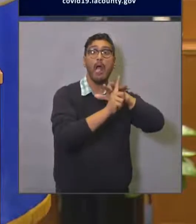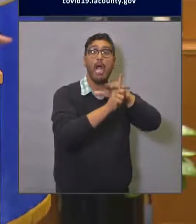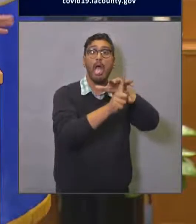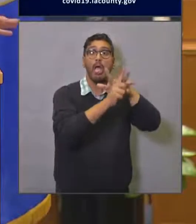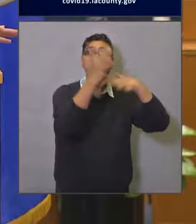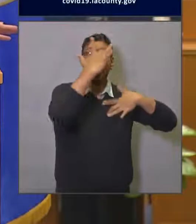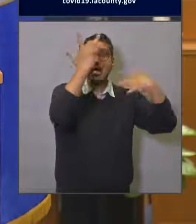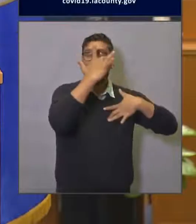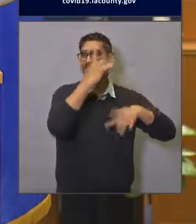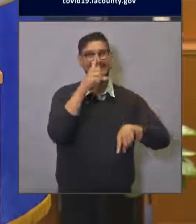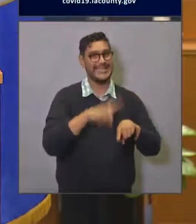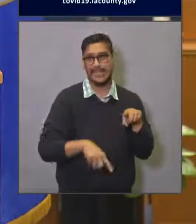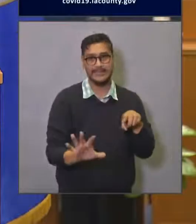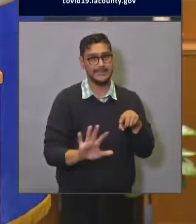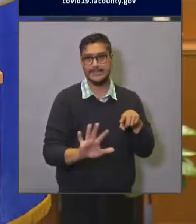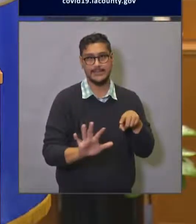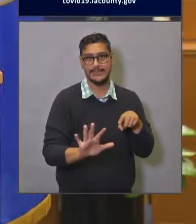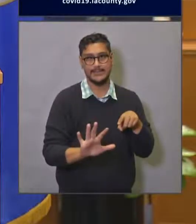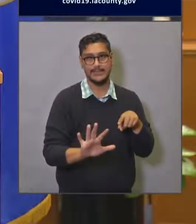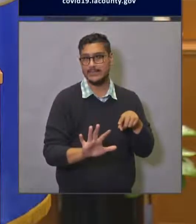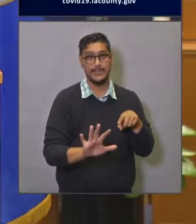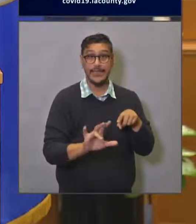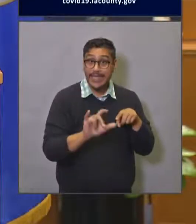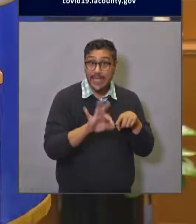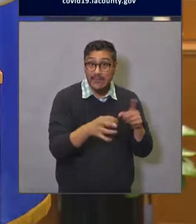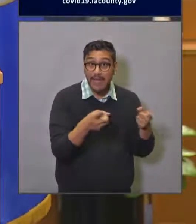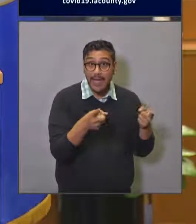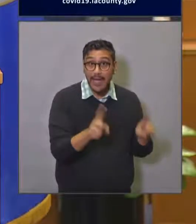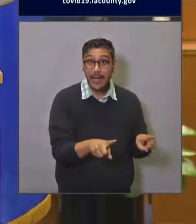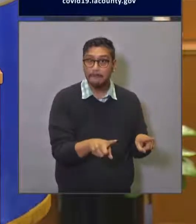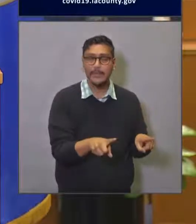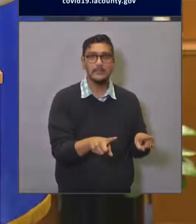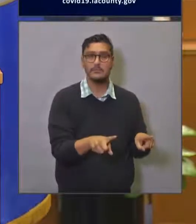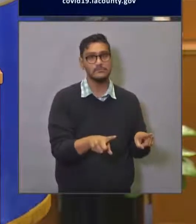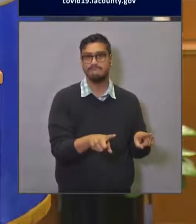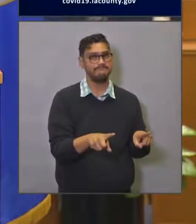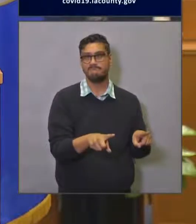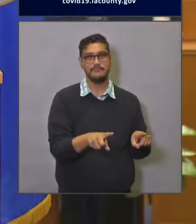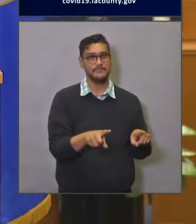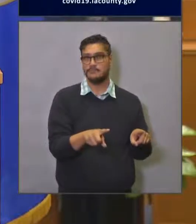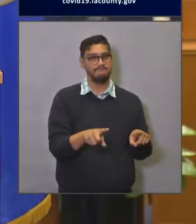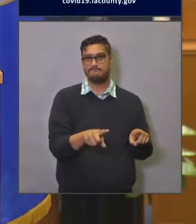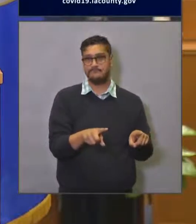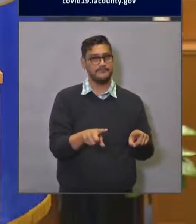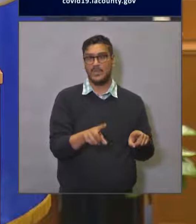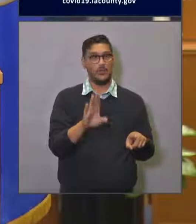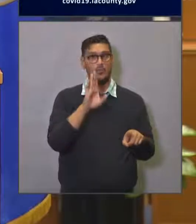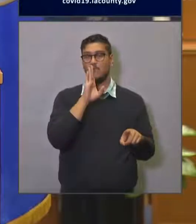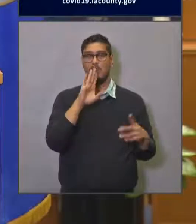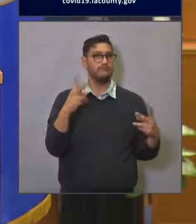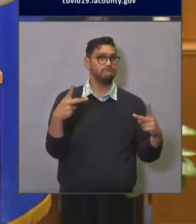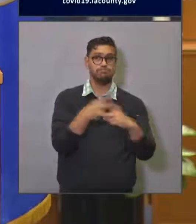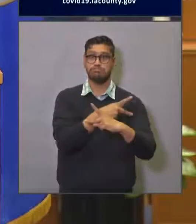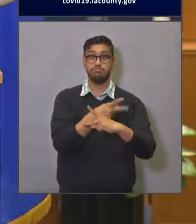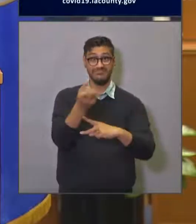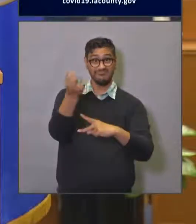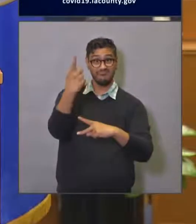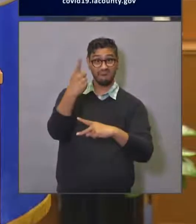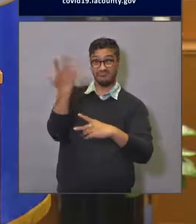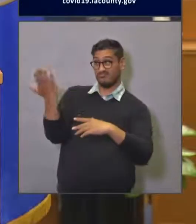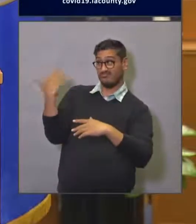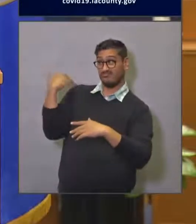then sets us off on a trajectory that, as we know, took us 6 weeks to recover from.